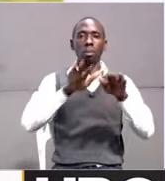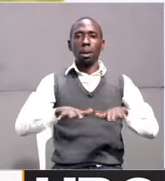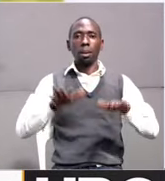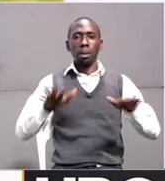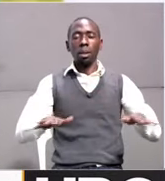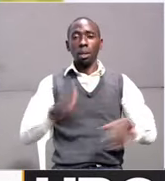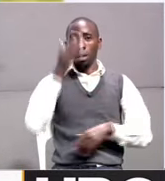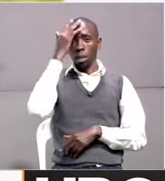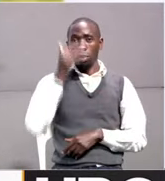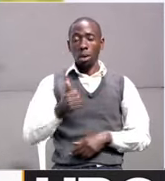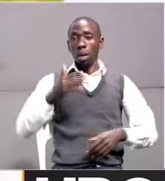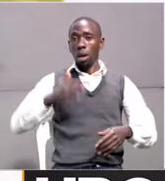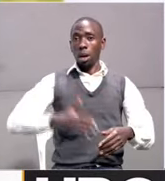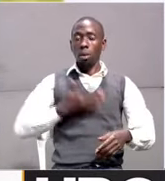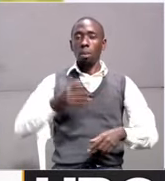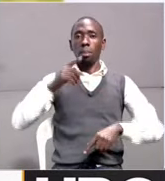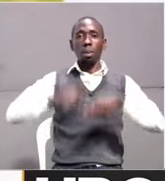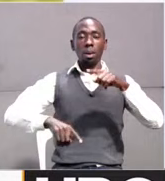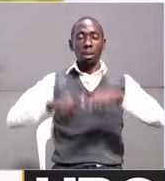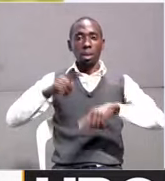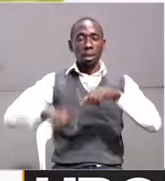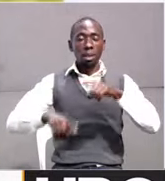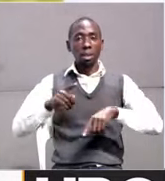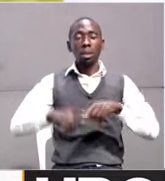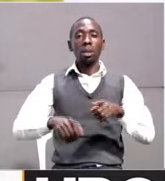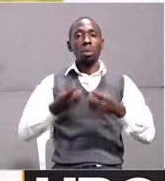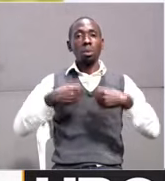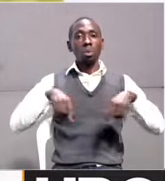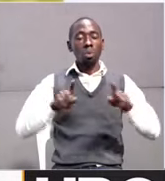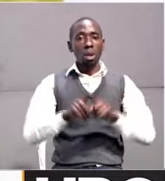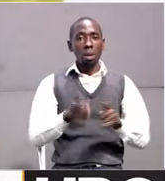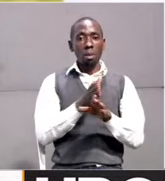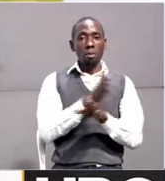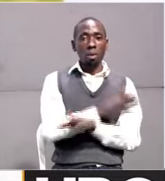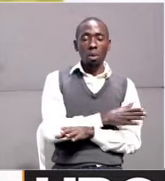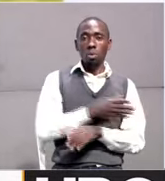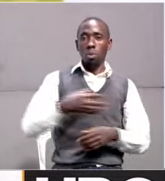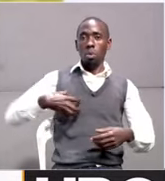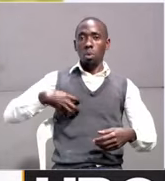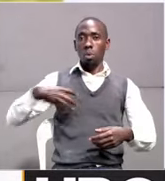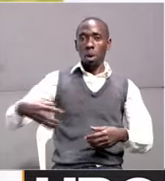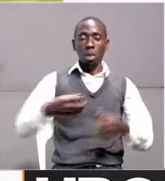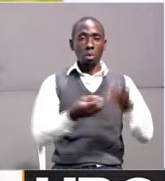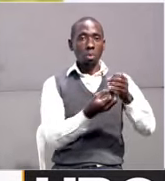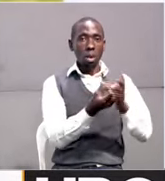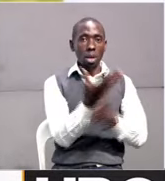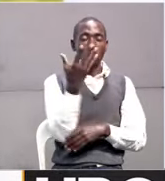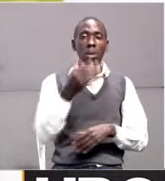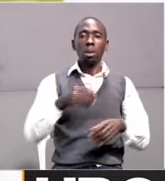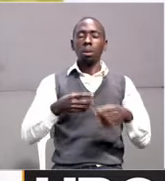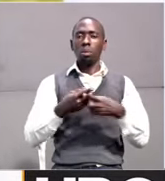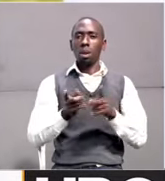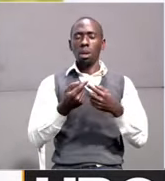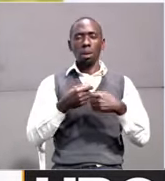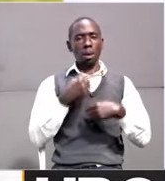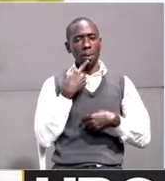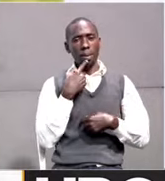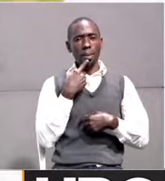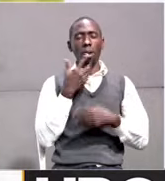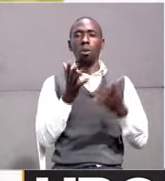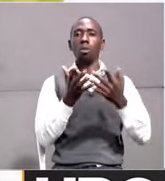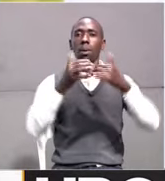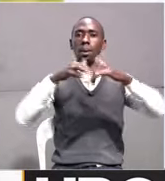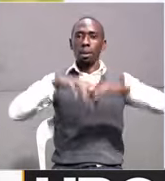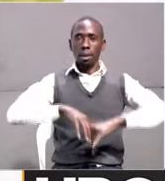So that's why our politics, inevitably, because we were on wealth creation, we had to automatically